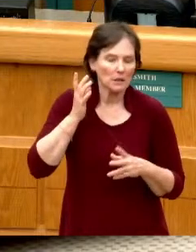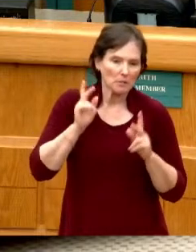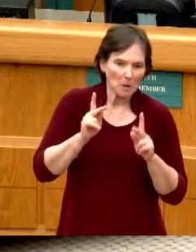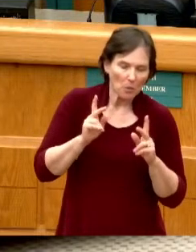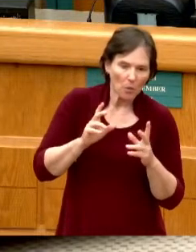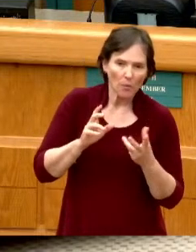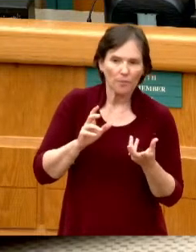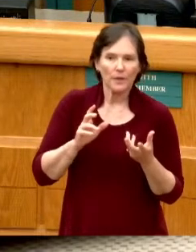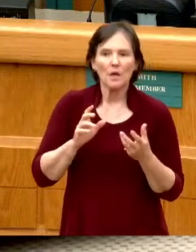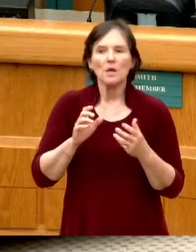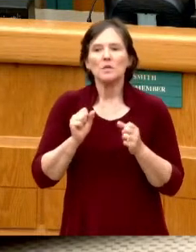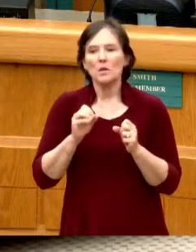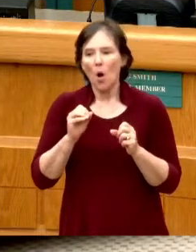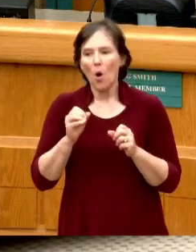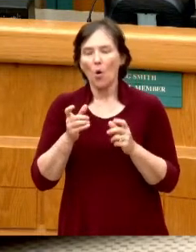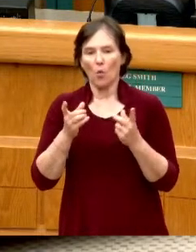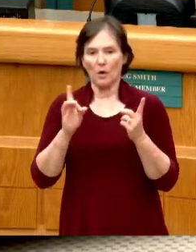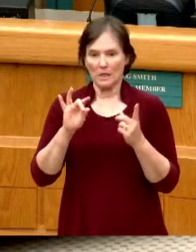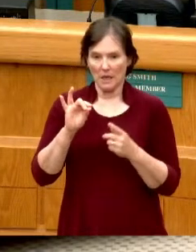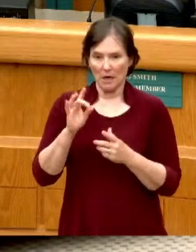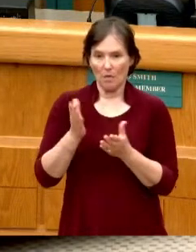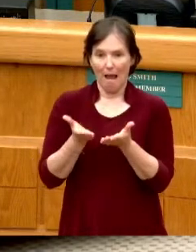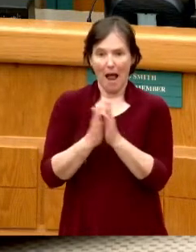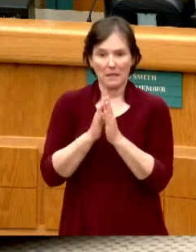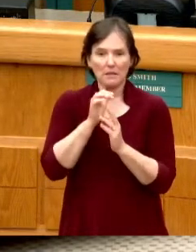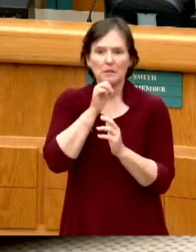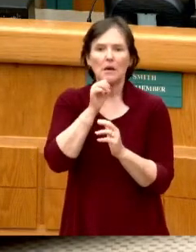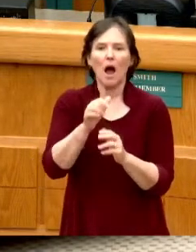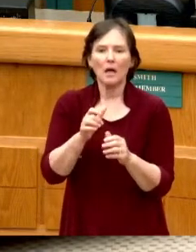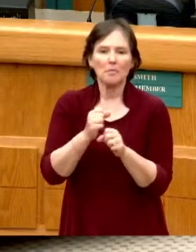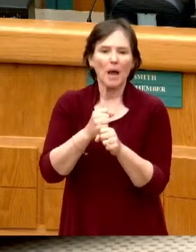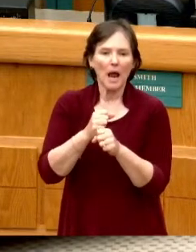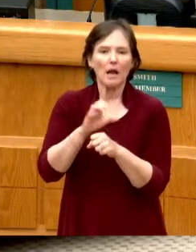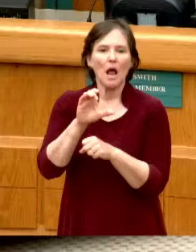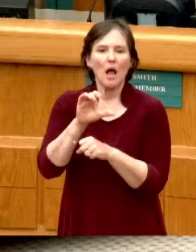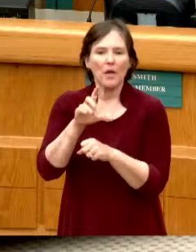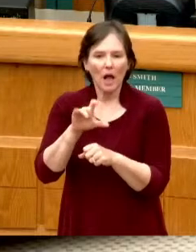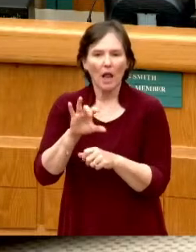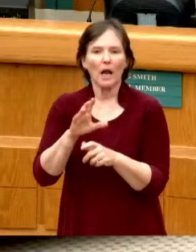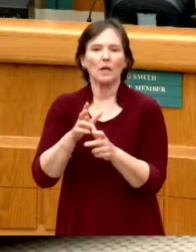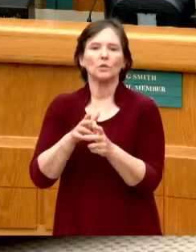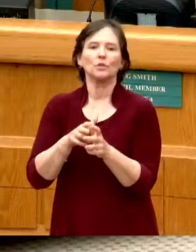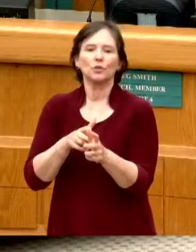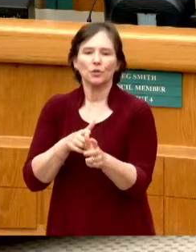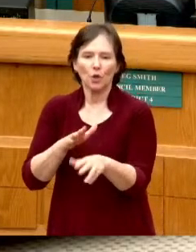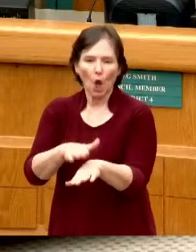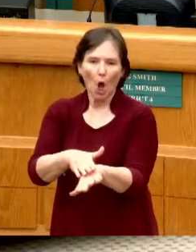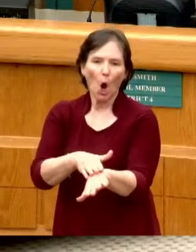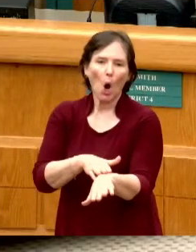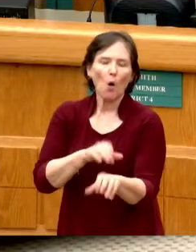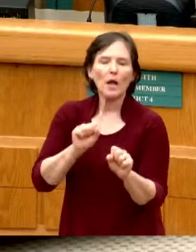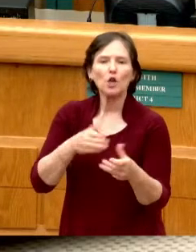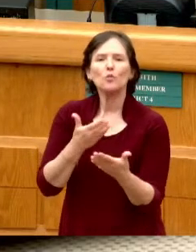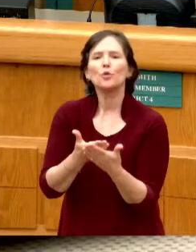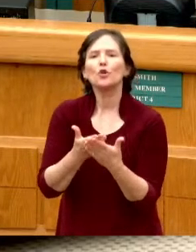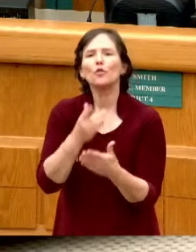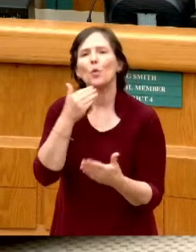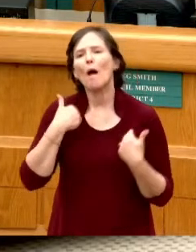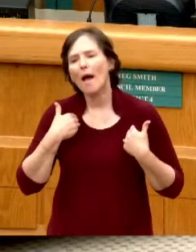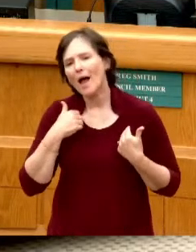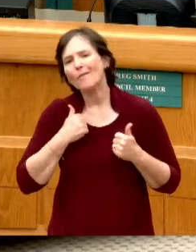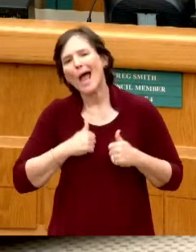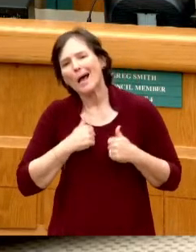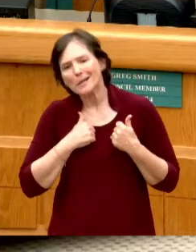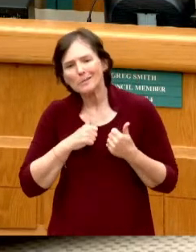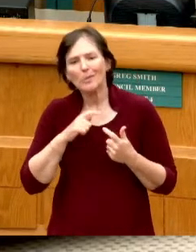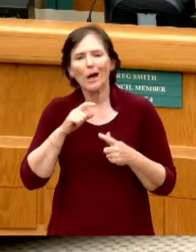to slow it down by trying to check credentials. Are you really asthmatic? Can you provide something from a physician? Because